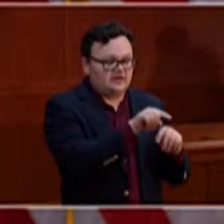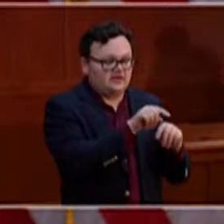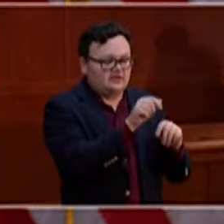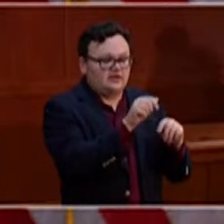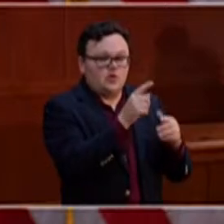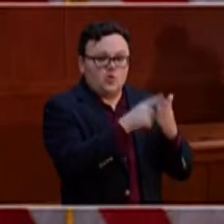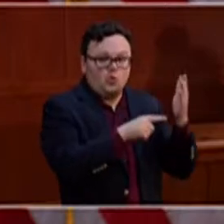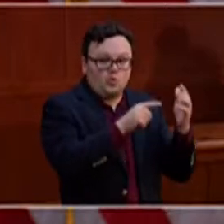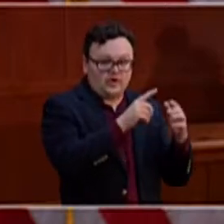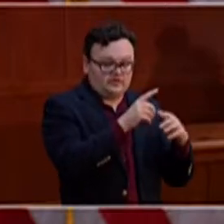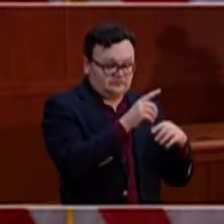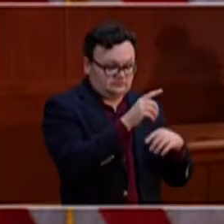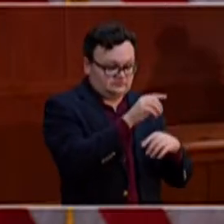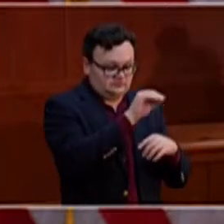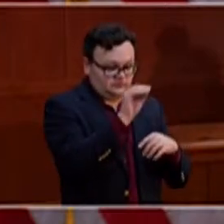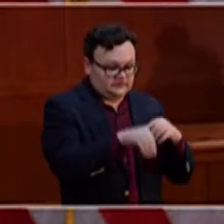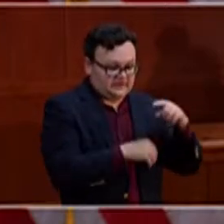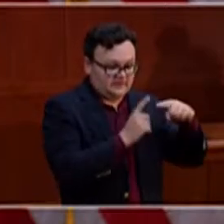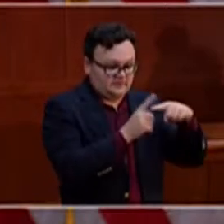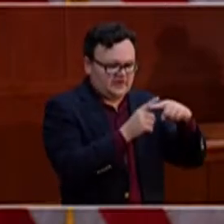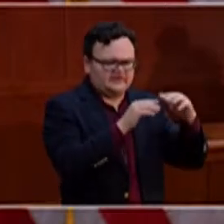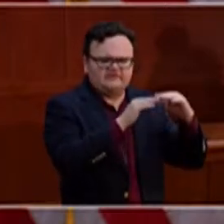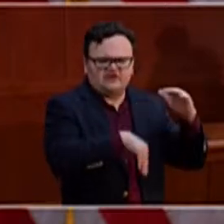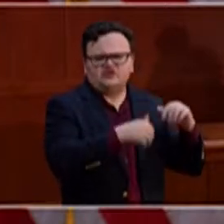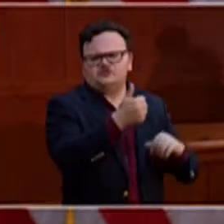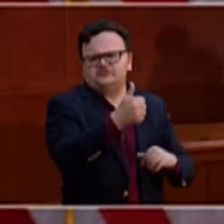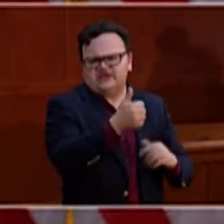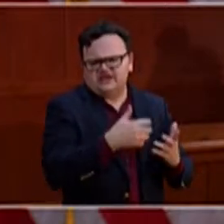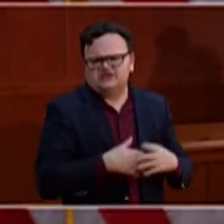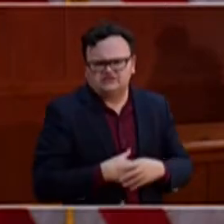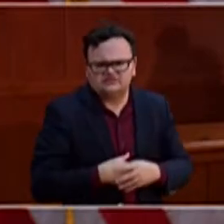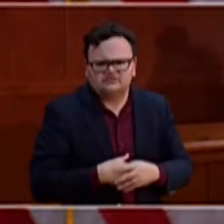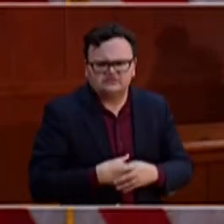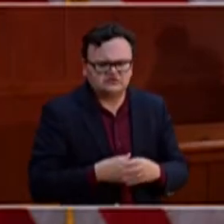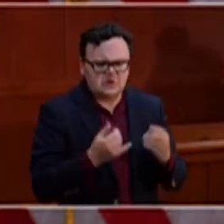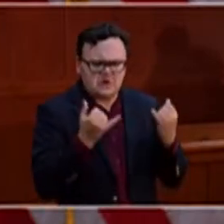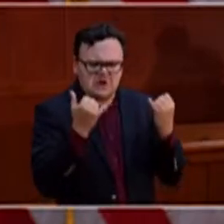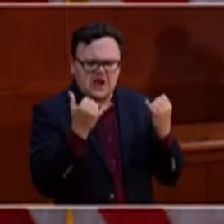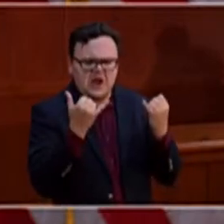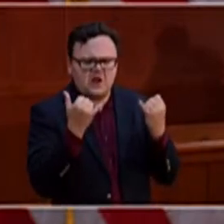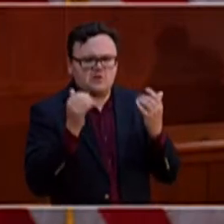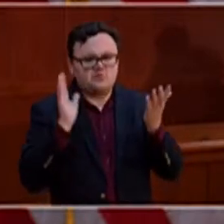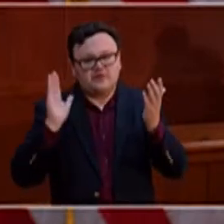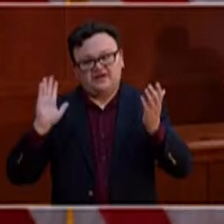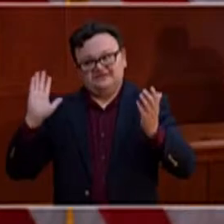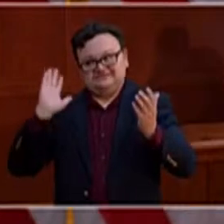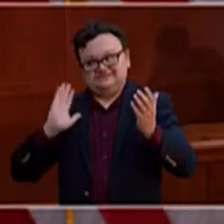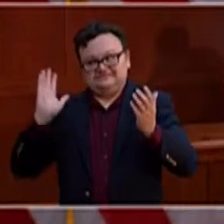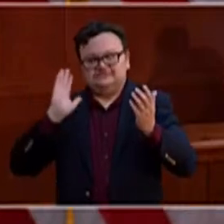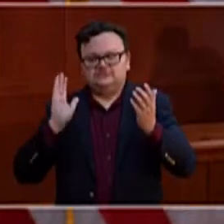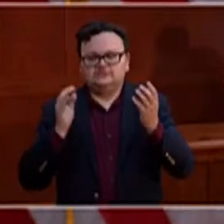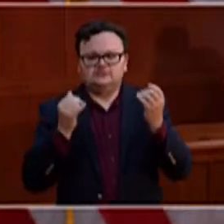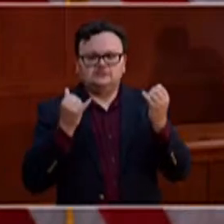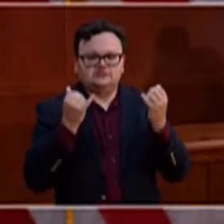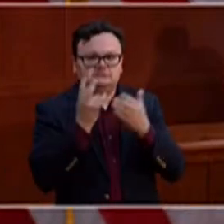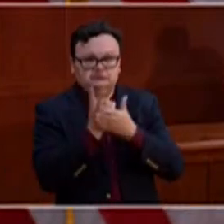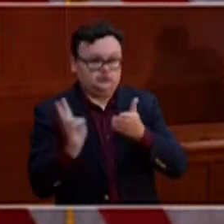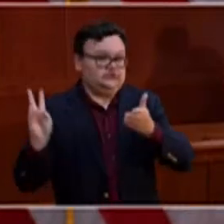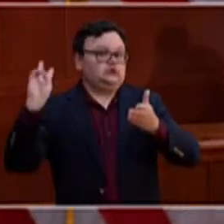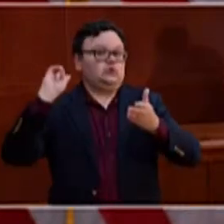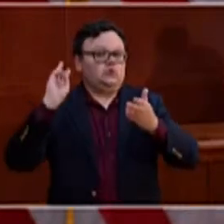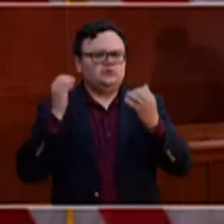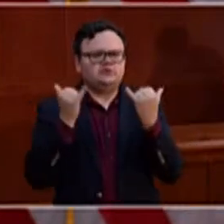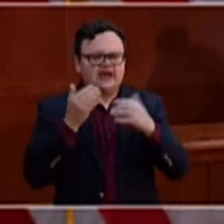take time, but I do think that I think the trend is much better today than the trend was 2 weeks ago. So